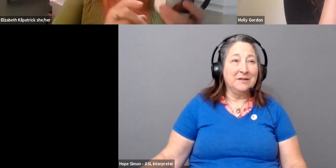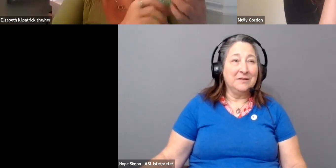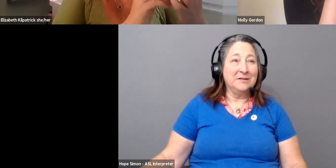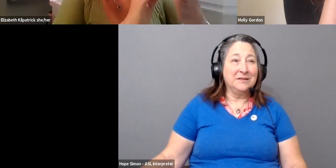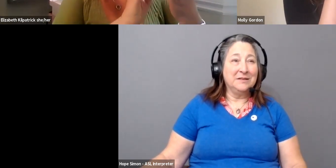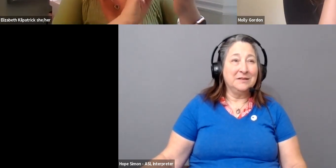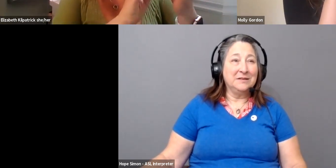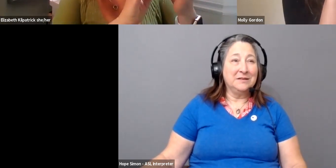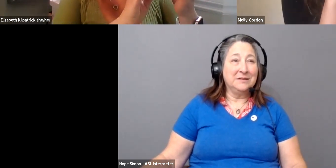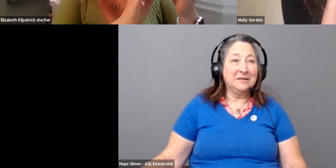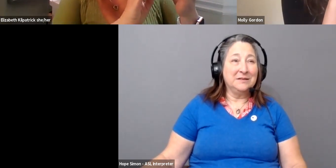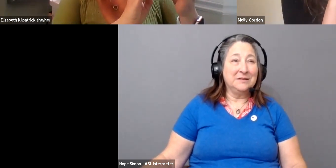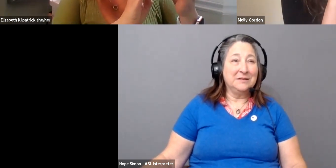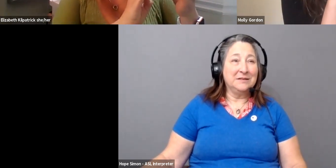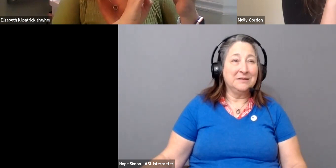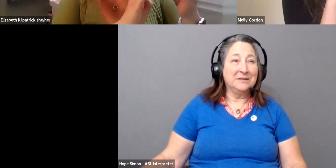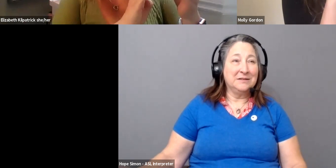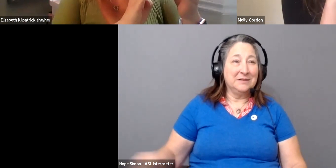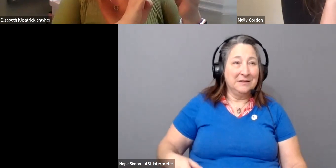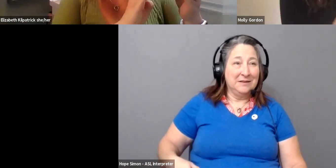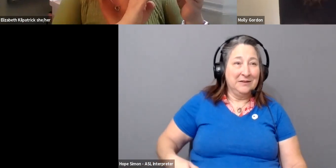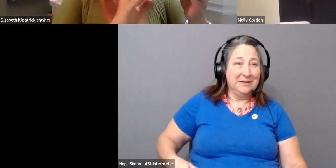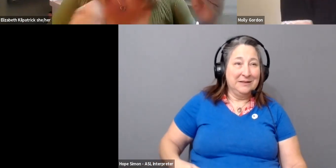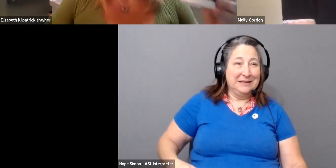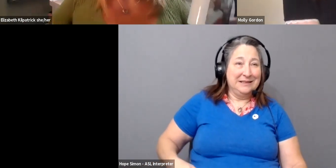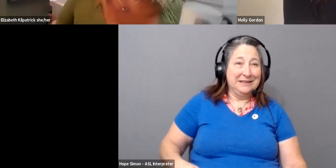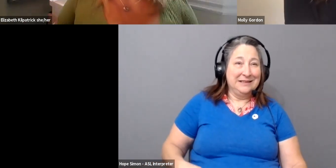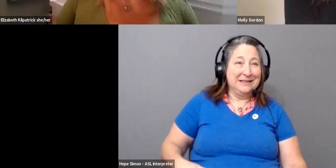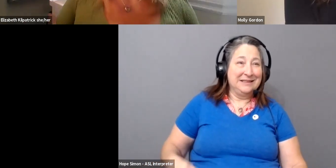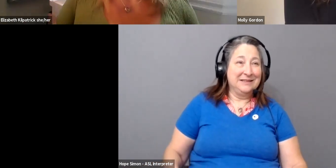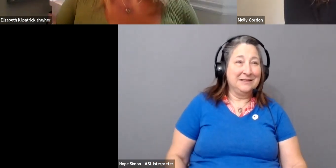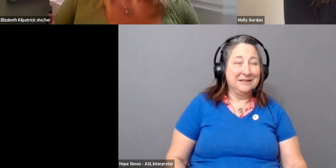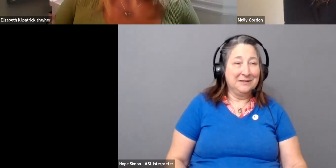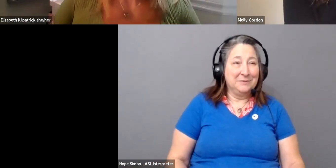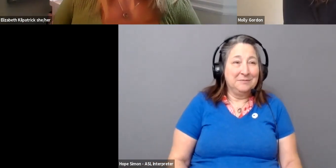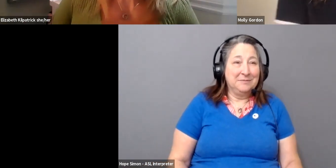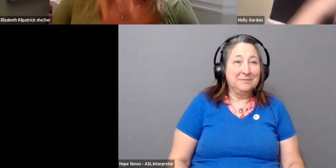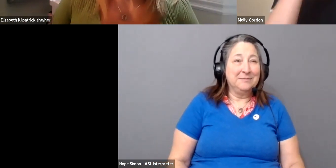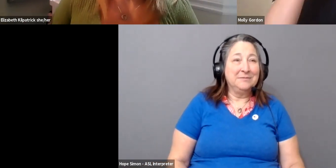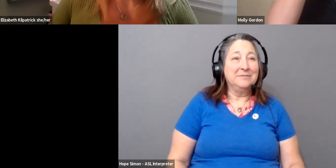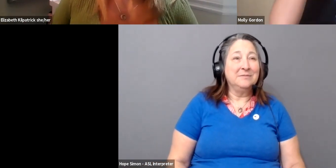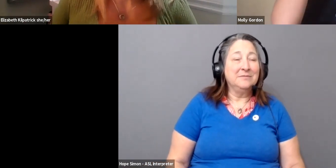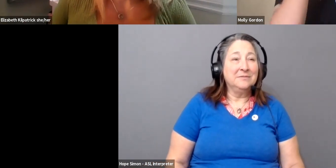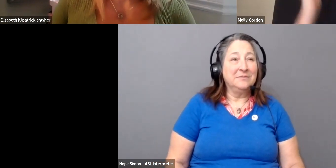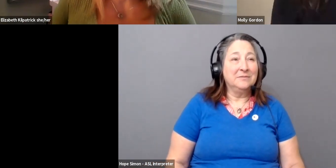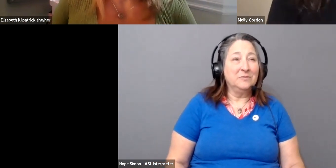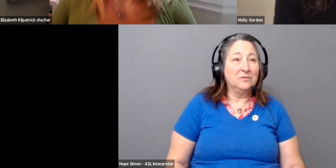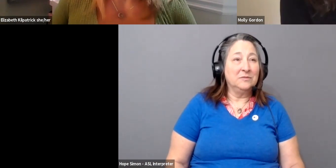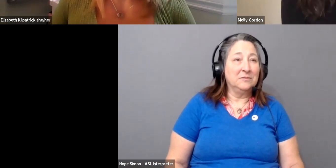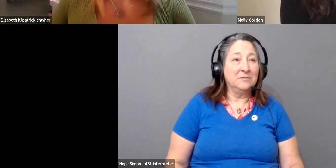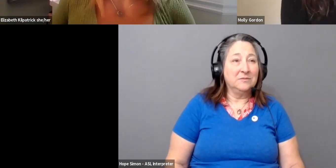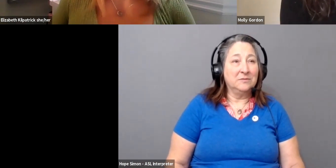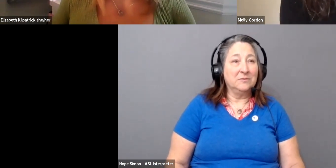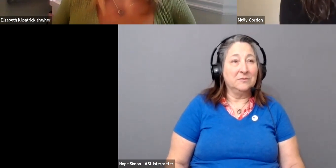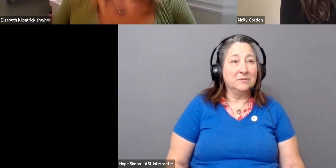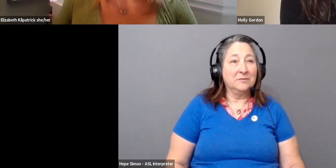brought my thing for the Broken Hearts Gallery, and what's really funny is that I